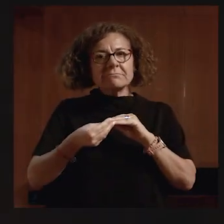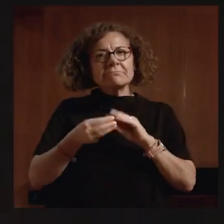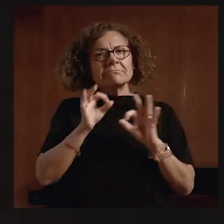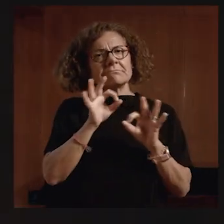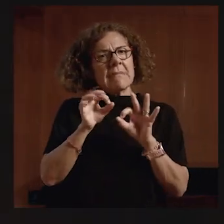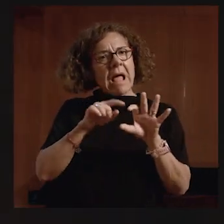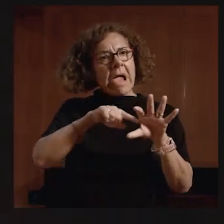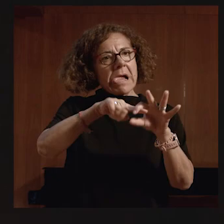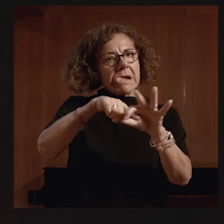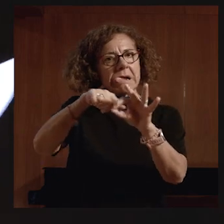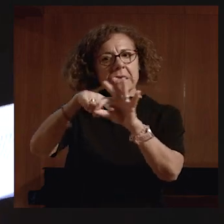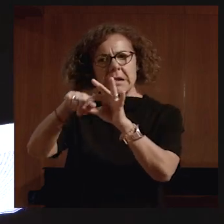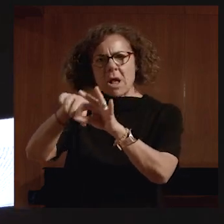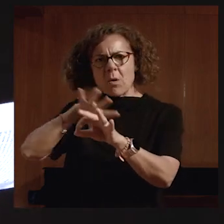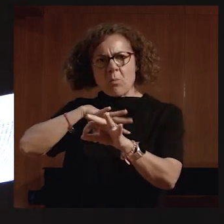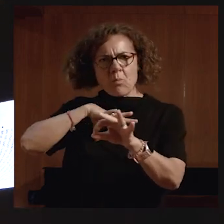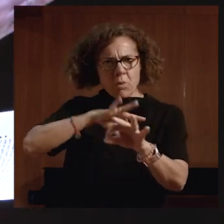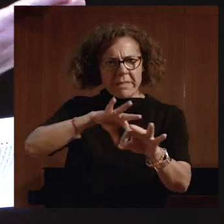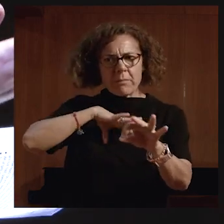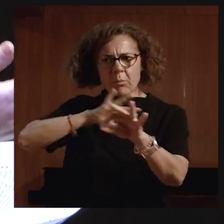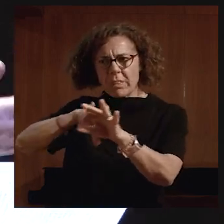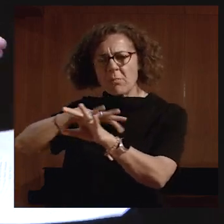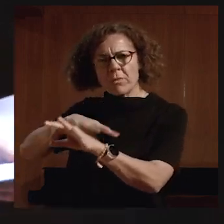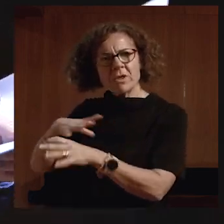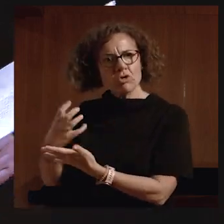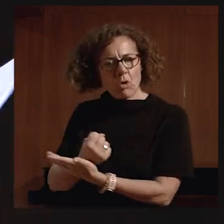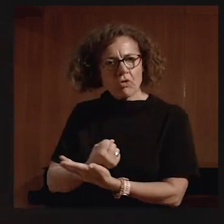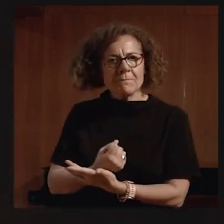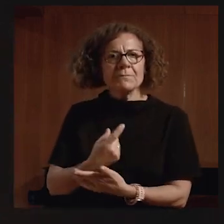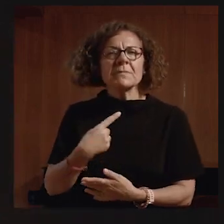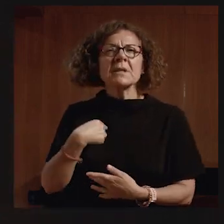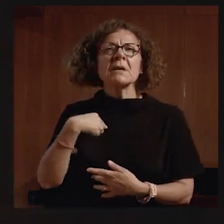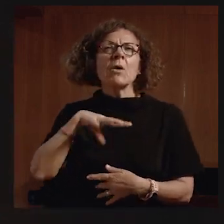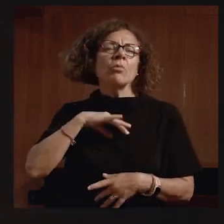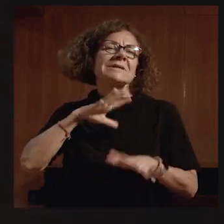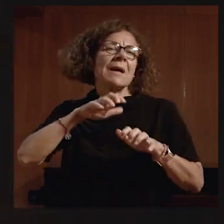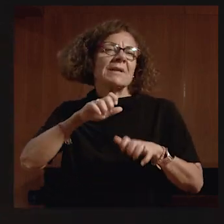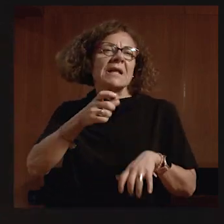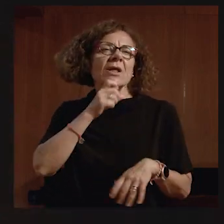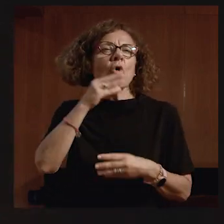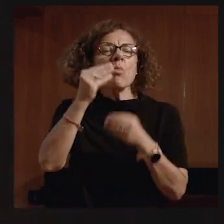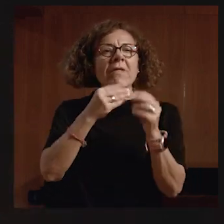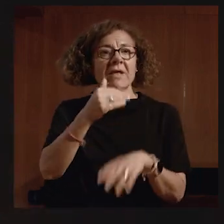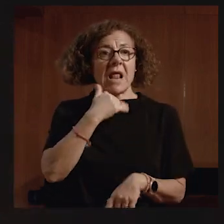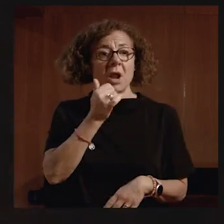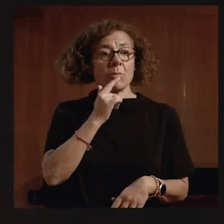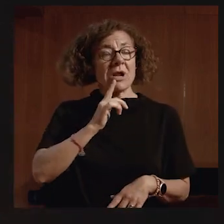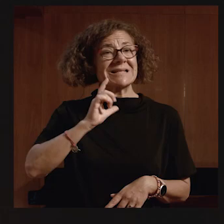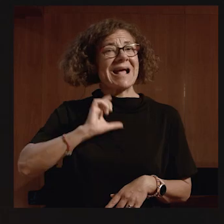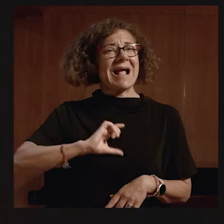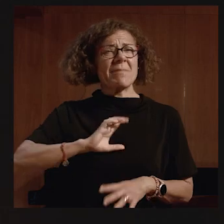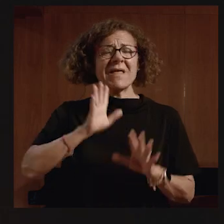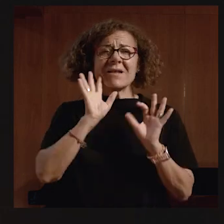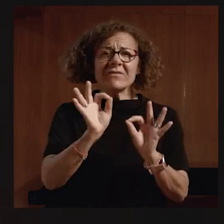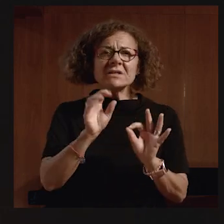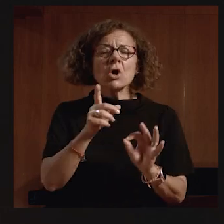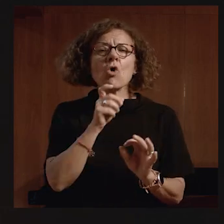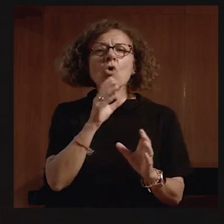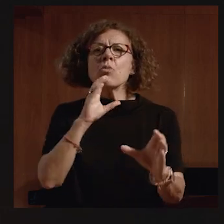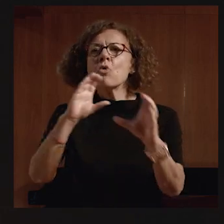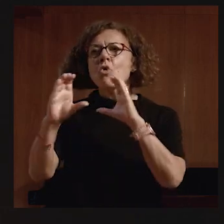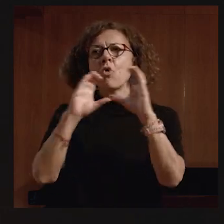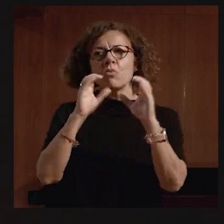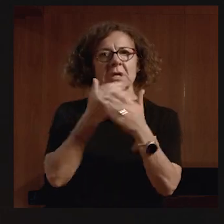but the core skills of actually being able to communicate with people and think about what it is you're passionate about, they are